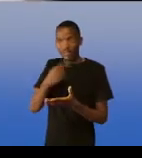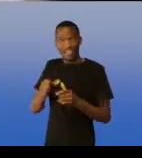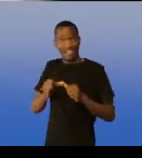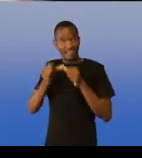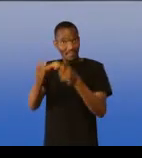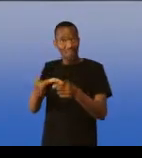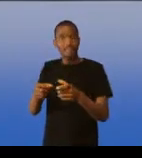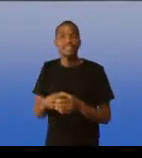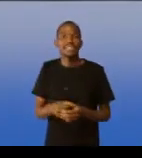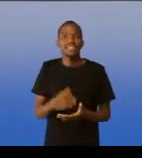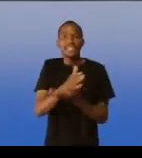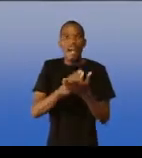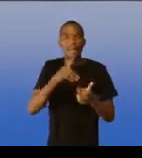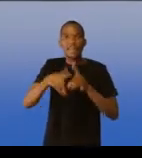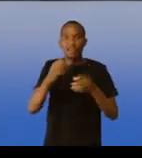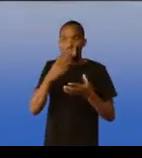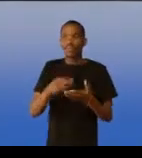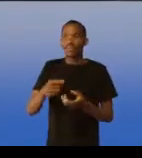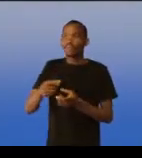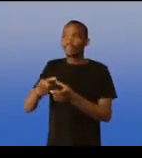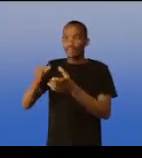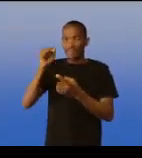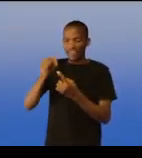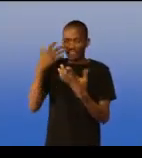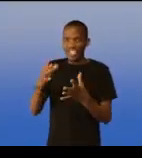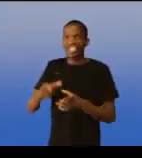people get initiated within the same day with Treat All.